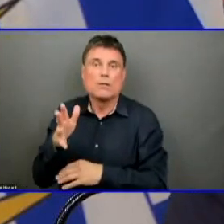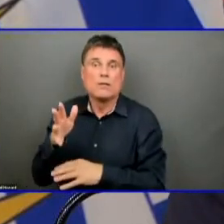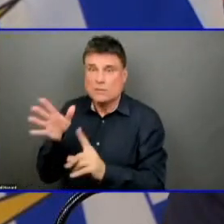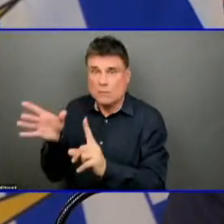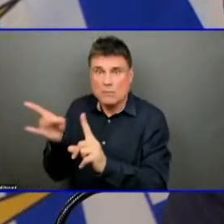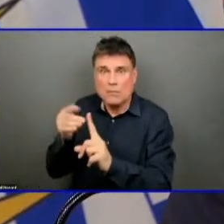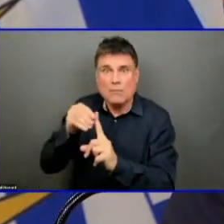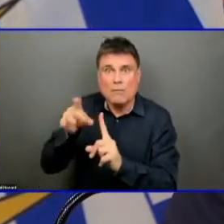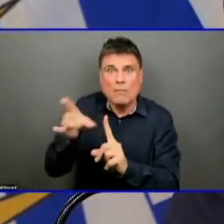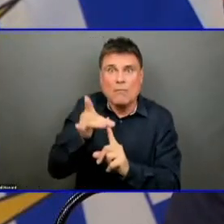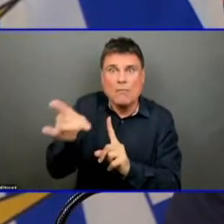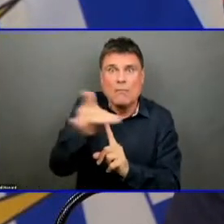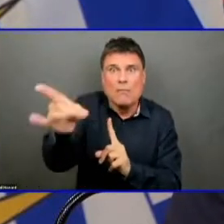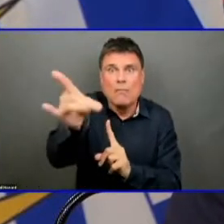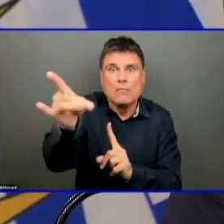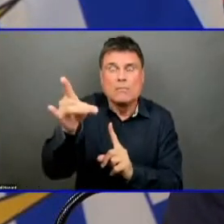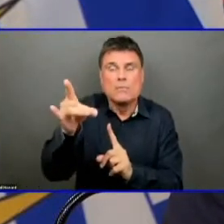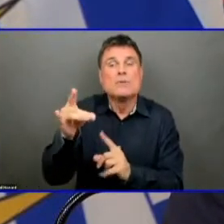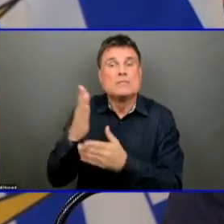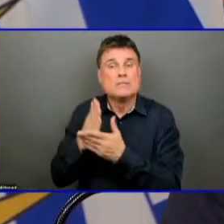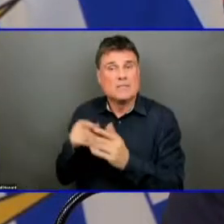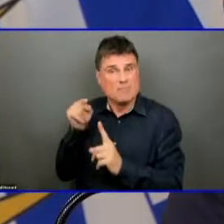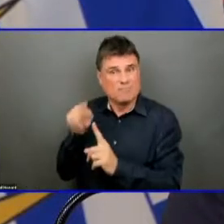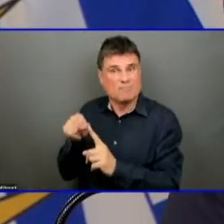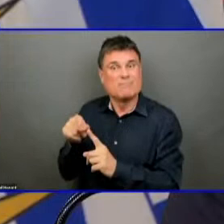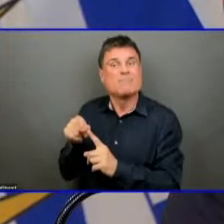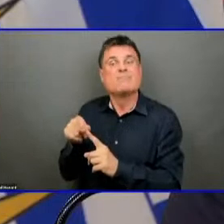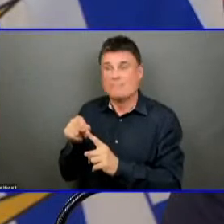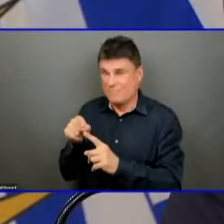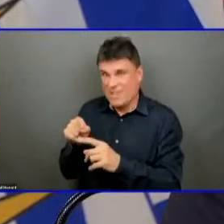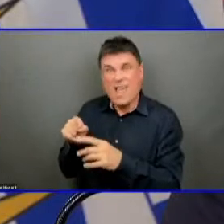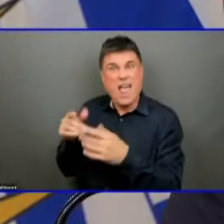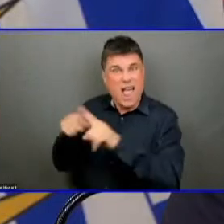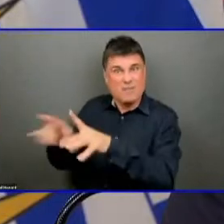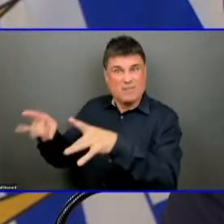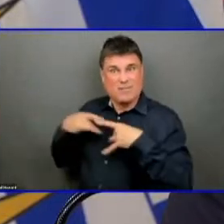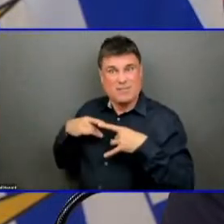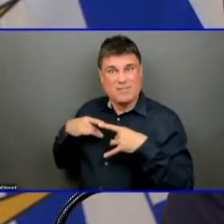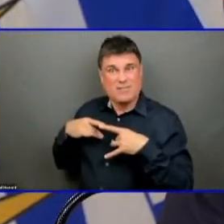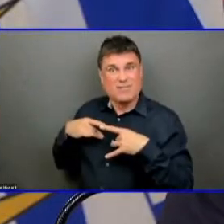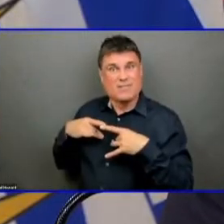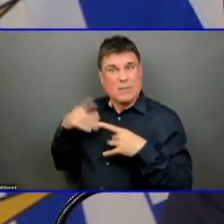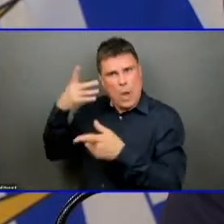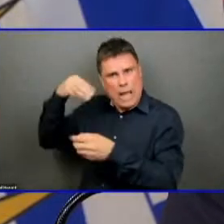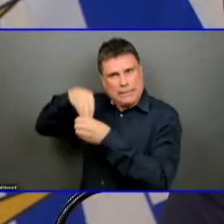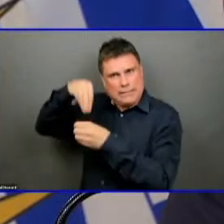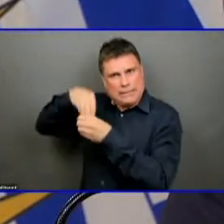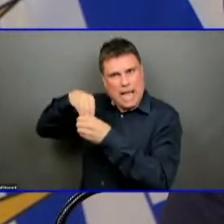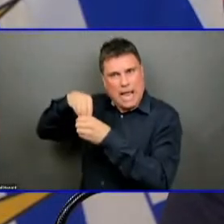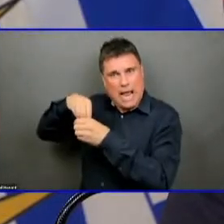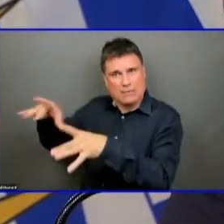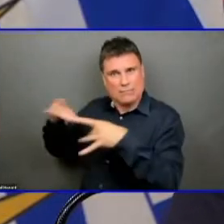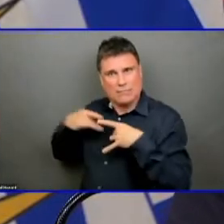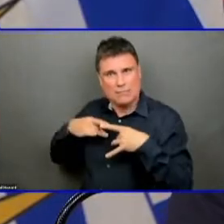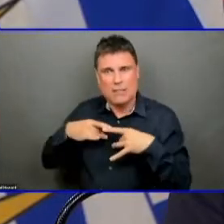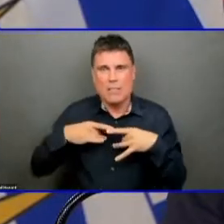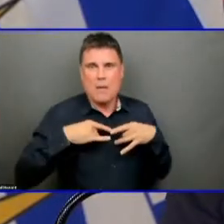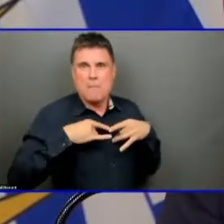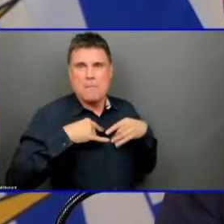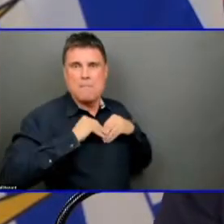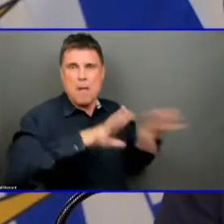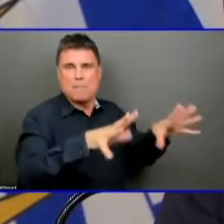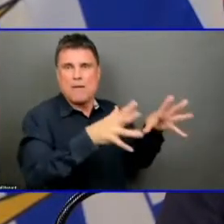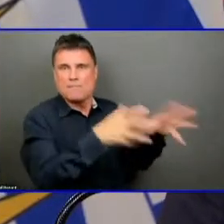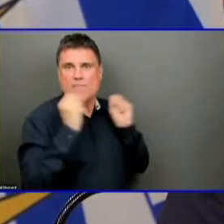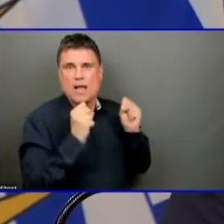of those networks in the indoor settings. So yes, that was one of the main reasons why we stopped those settings, to move